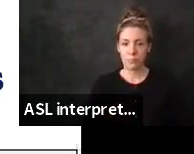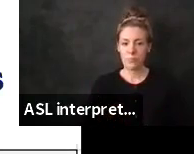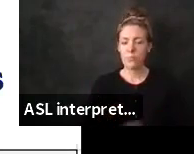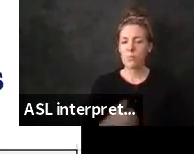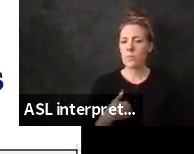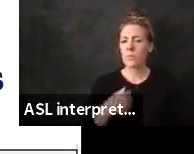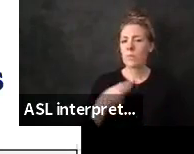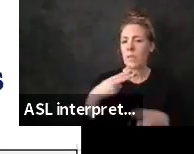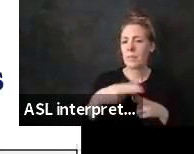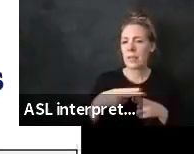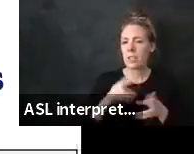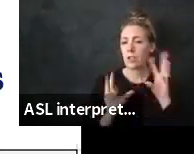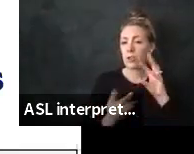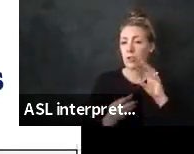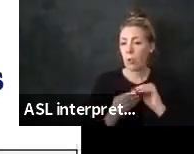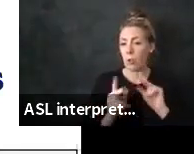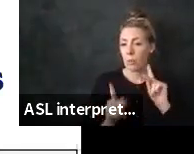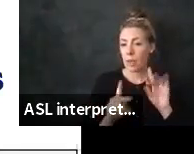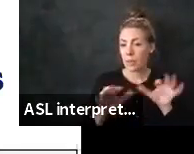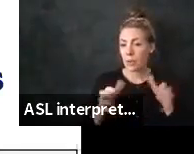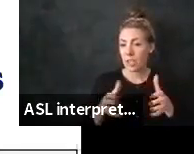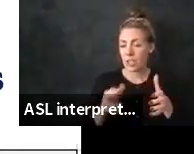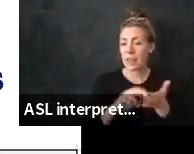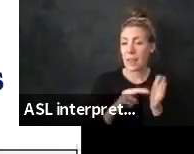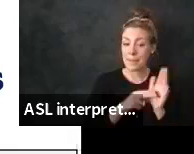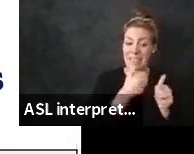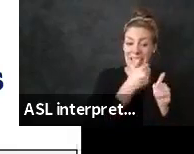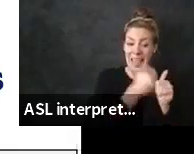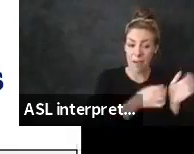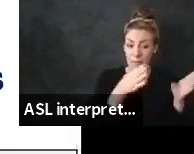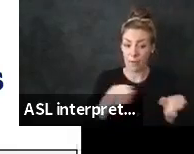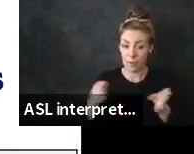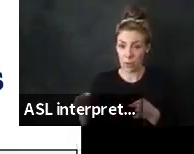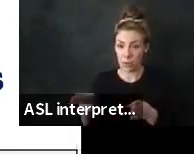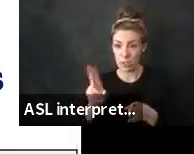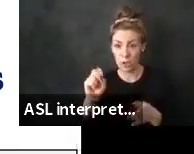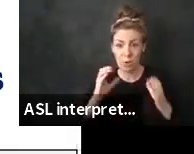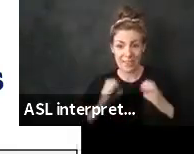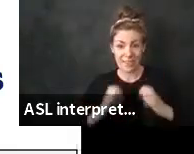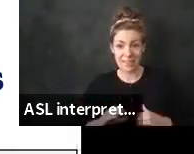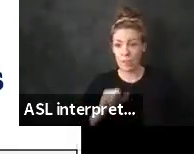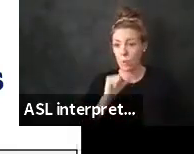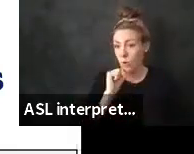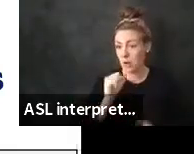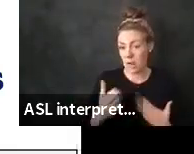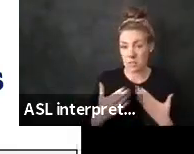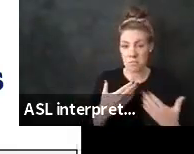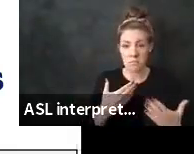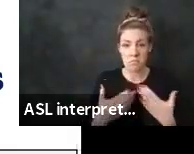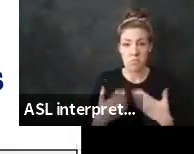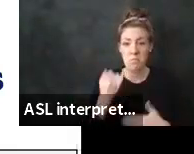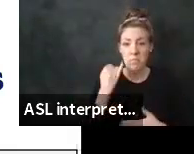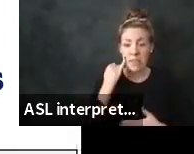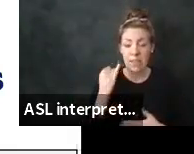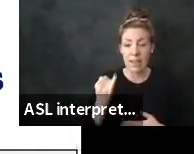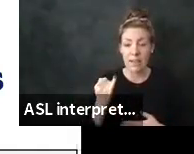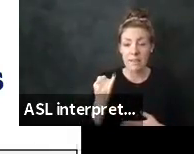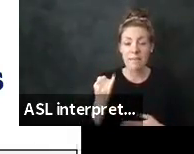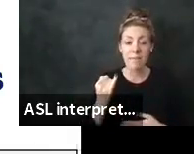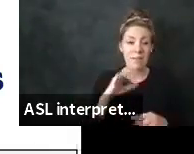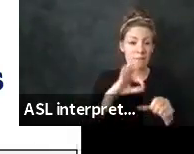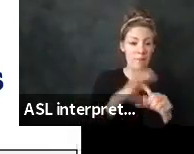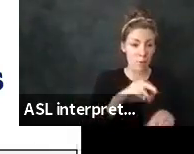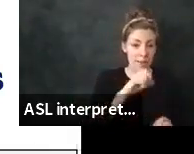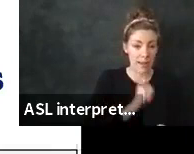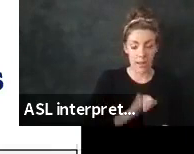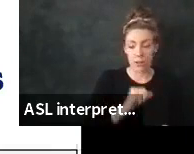population, that's every person, whether they are US citizen or non-US citizen, whether they are a voting age or